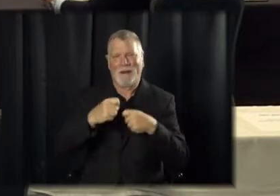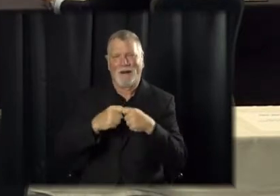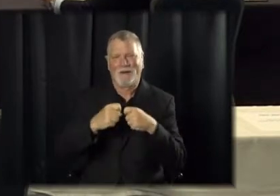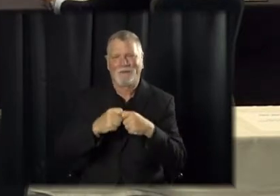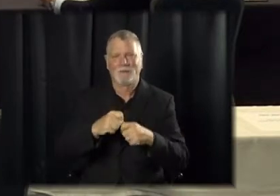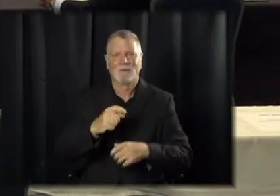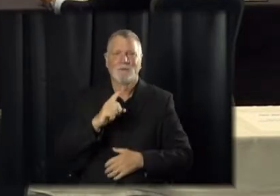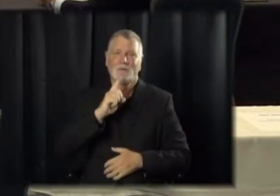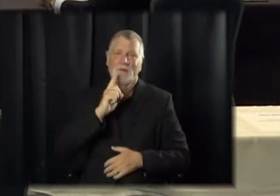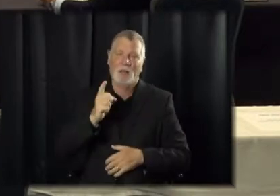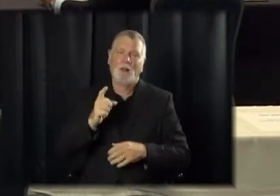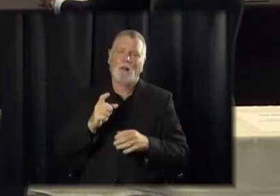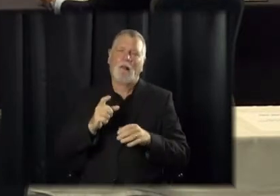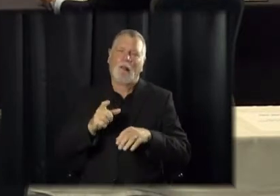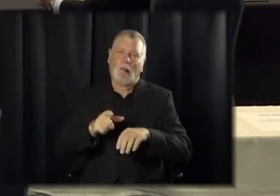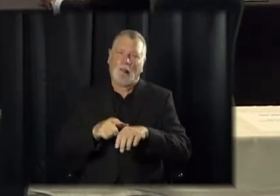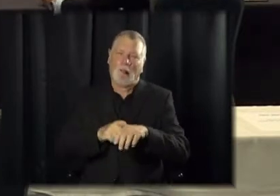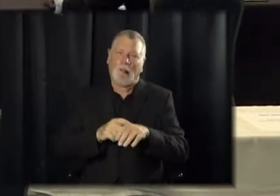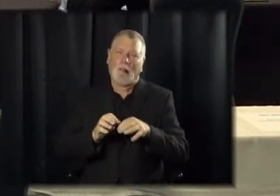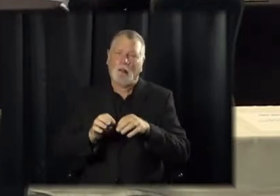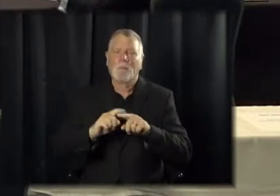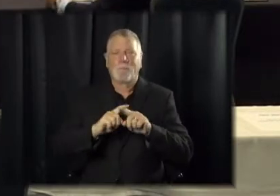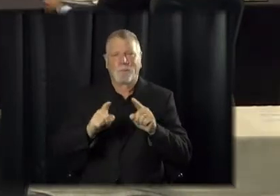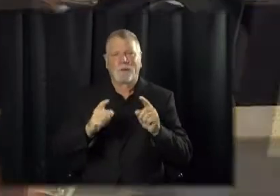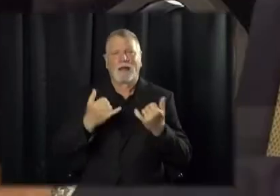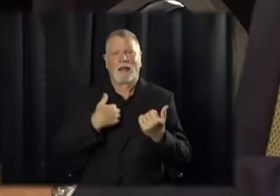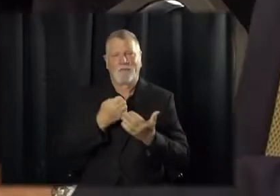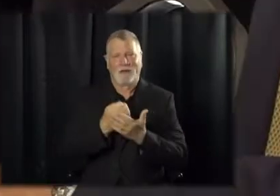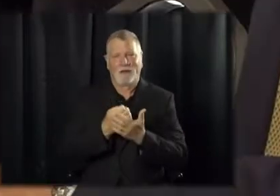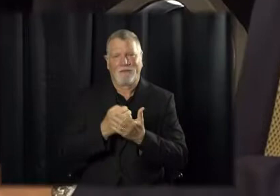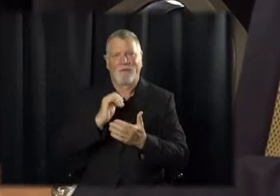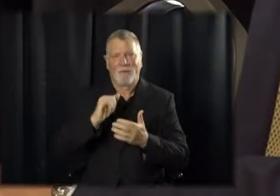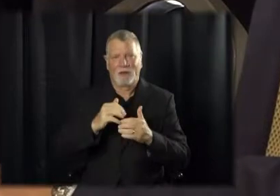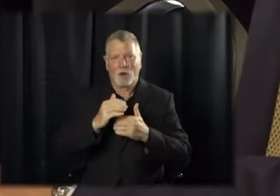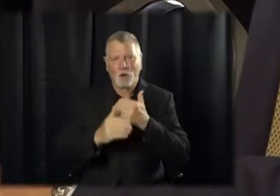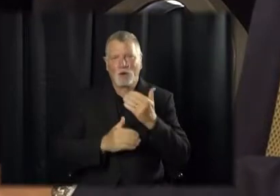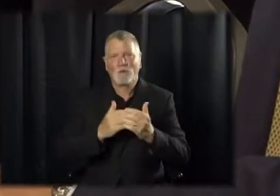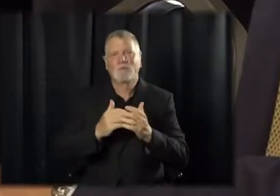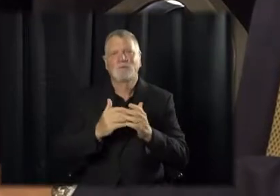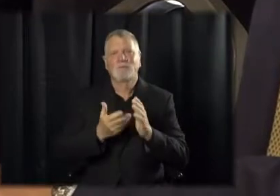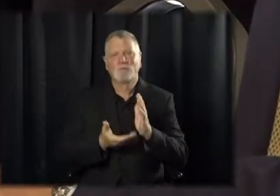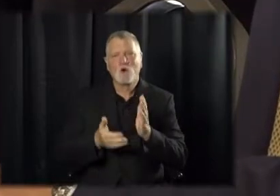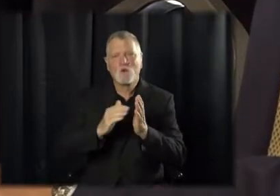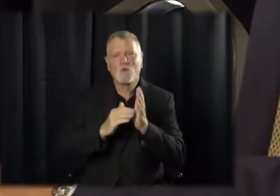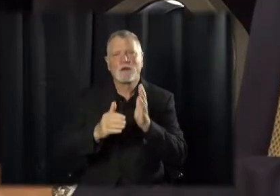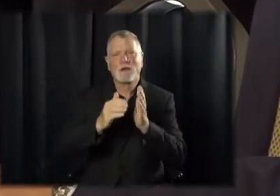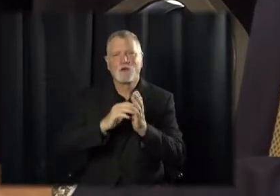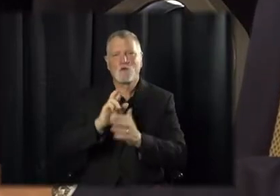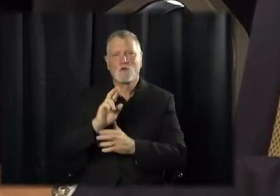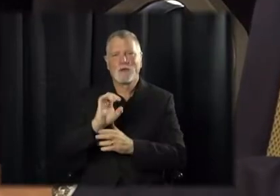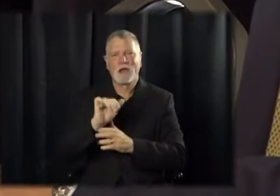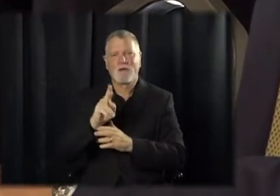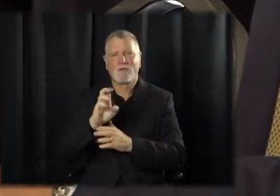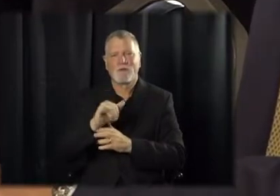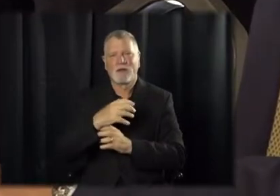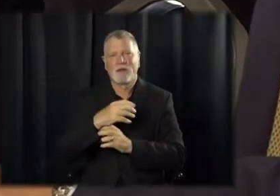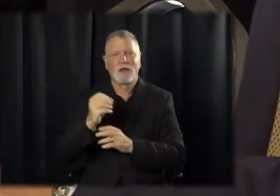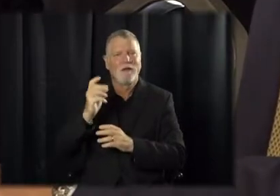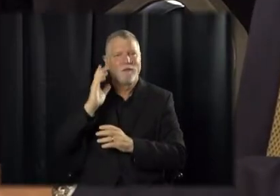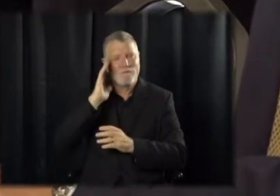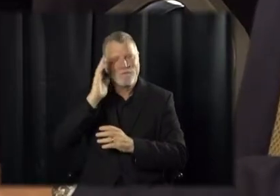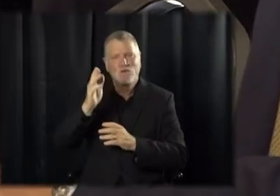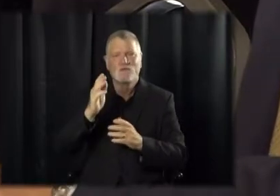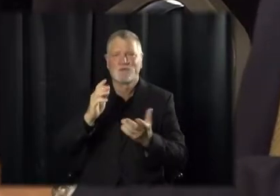nice, belated but nice bit of evidence of the continuing recovery and the continuing future of